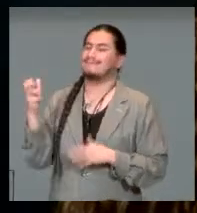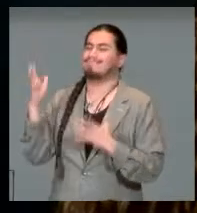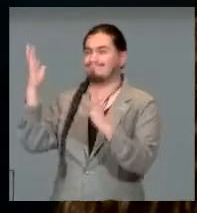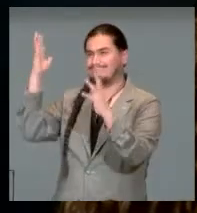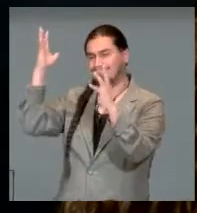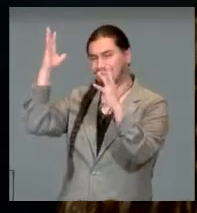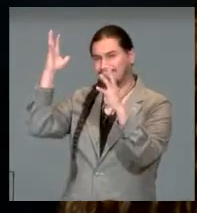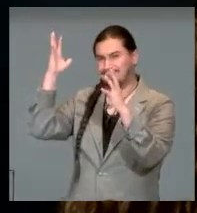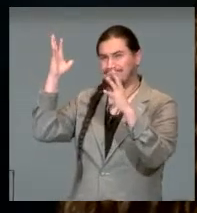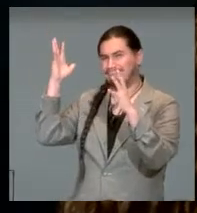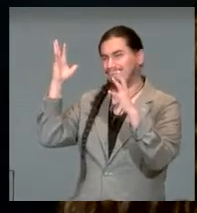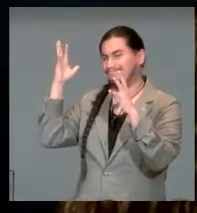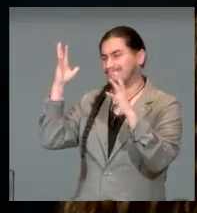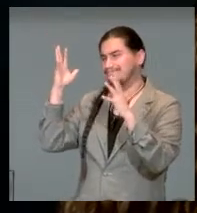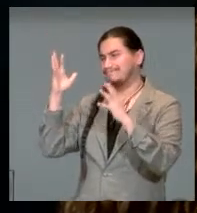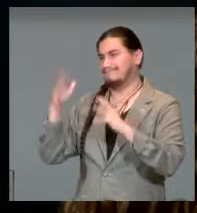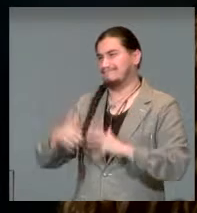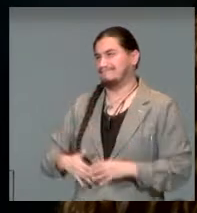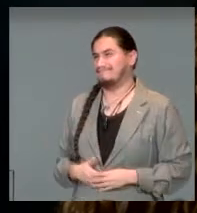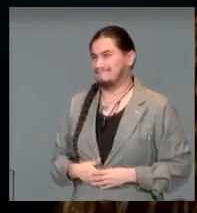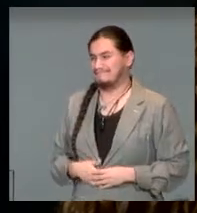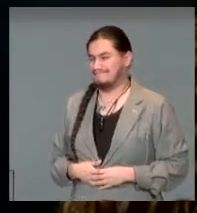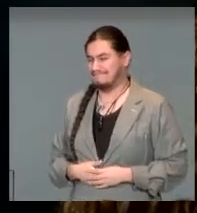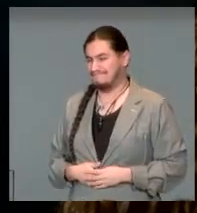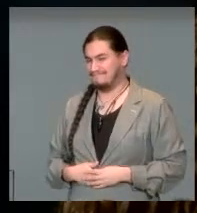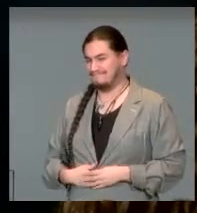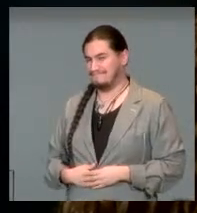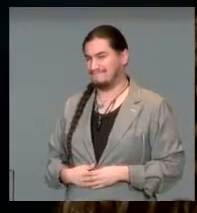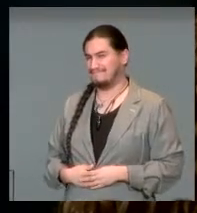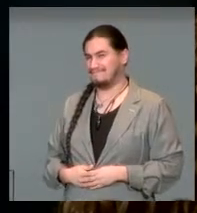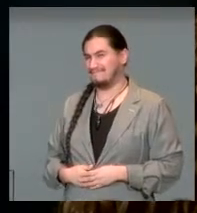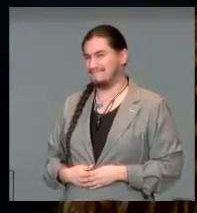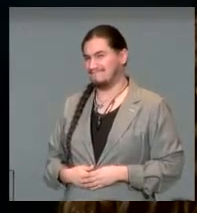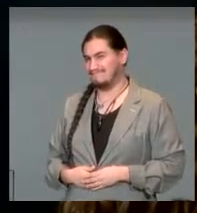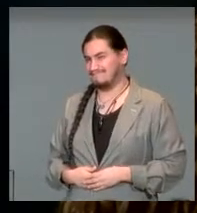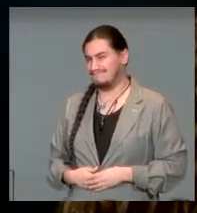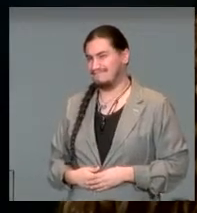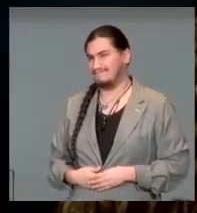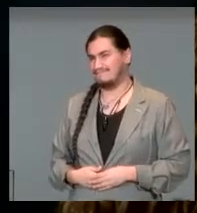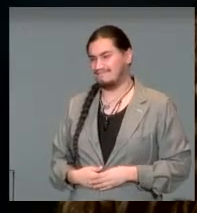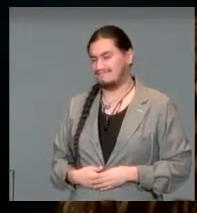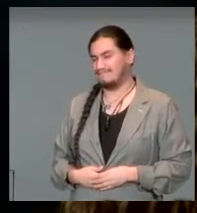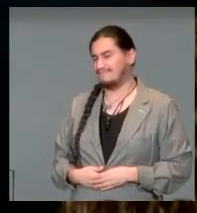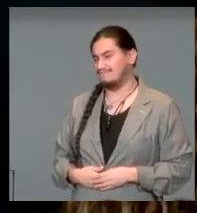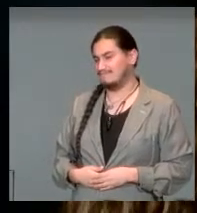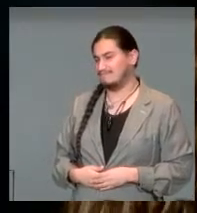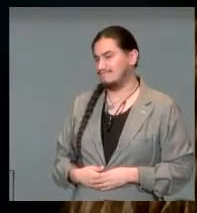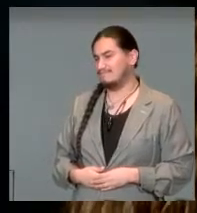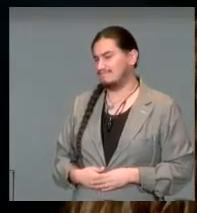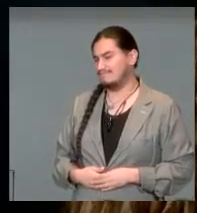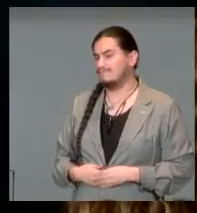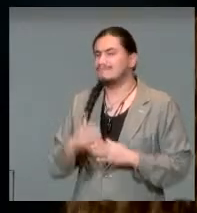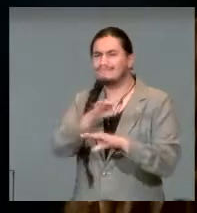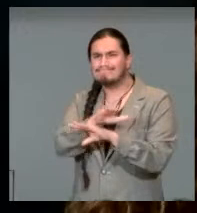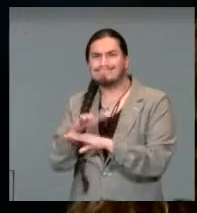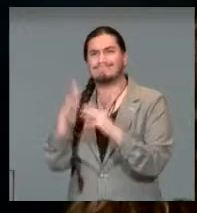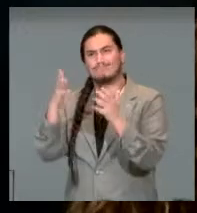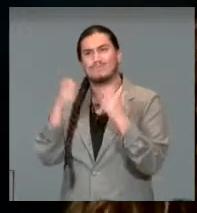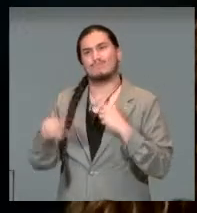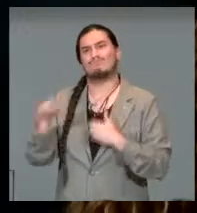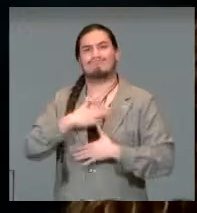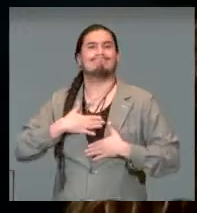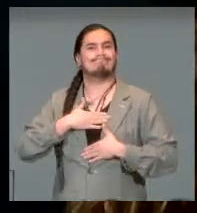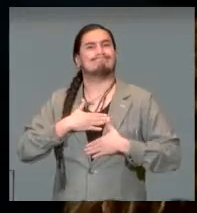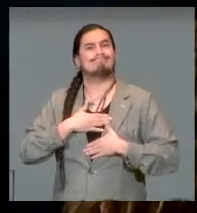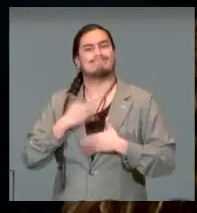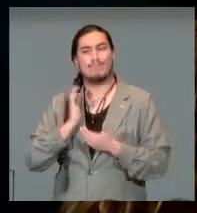Yes, it's beautiful. So I hope you enjoy tonight's offerings.